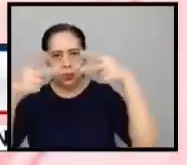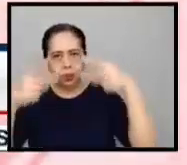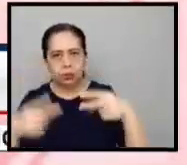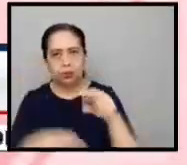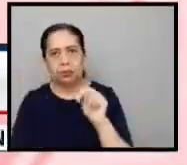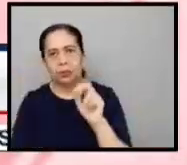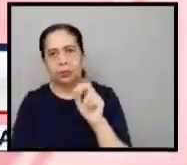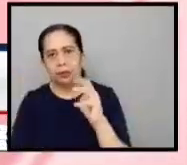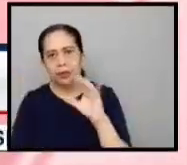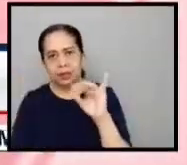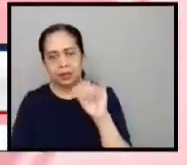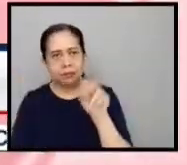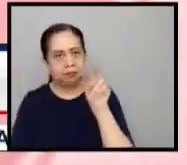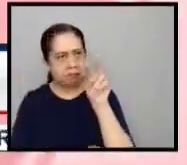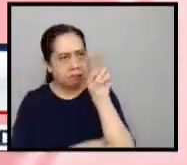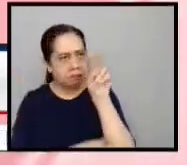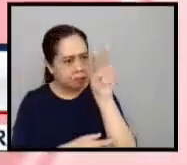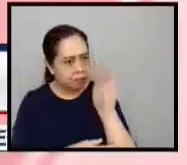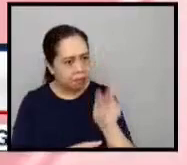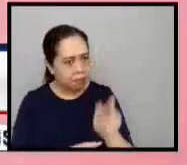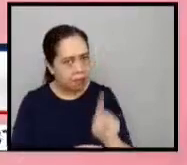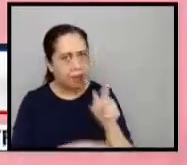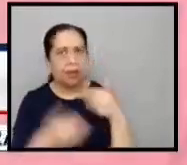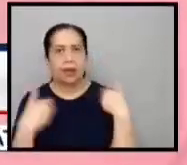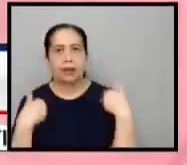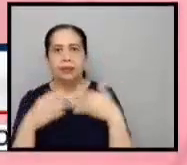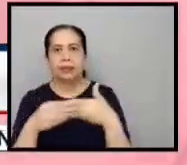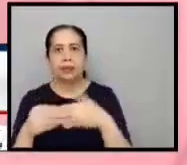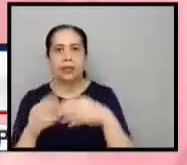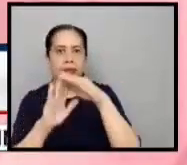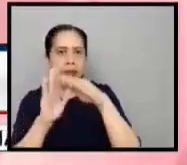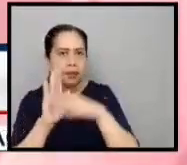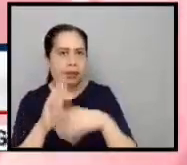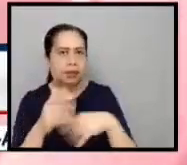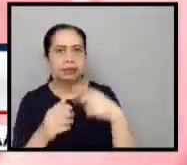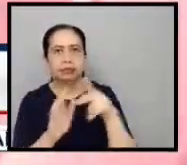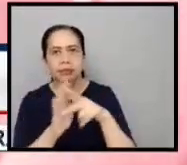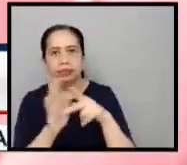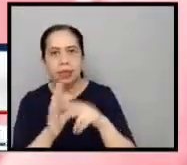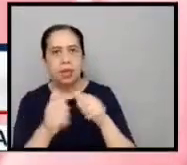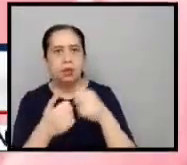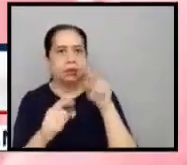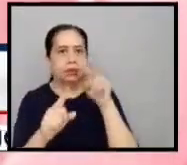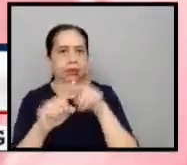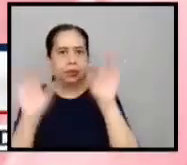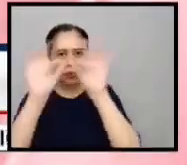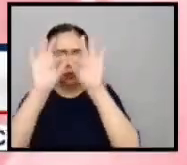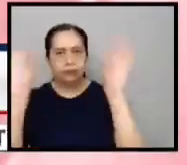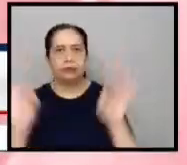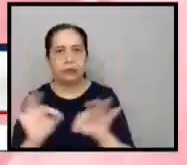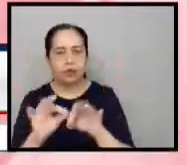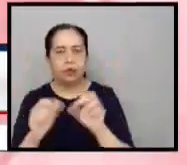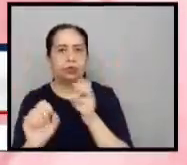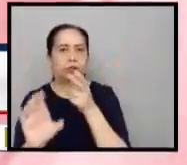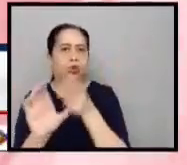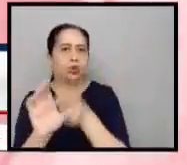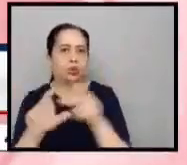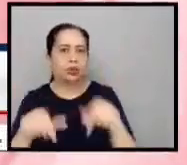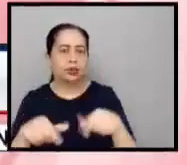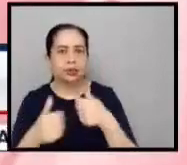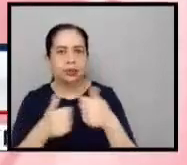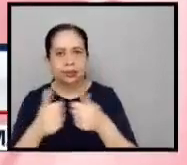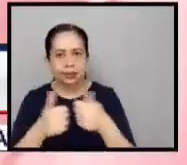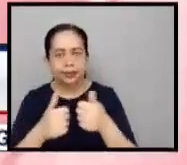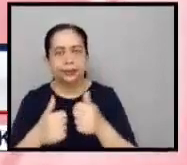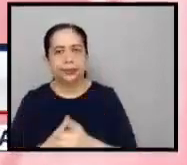at makikita po nila doon yung mga guidelines and pati po yung application form para makasali po sila dito sa ating pong competition for